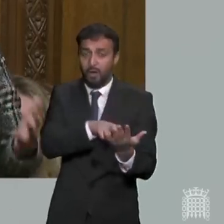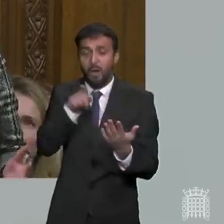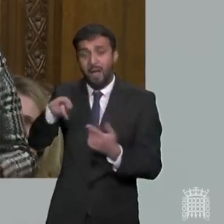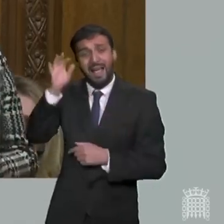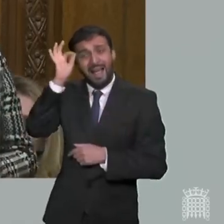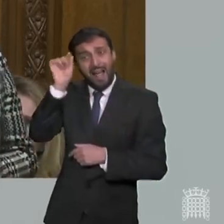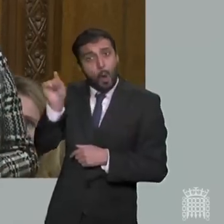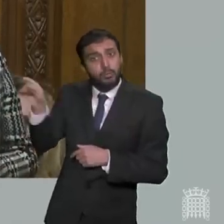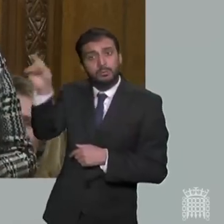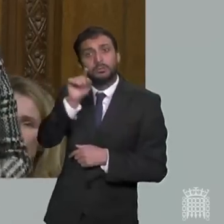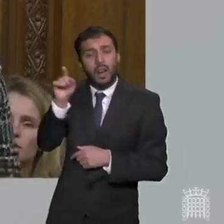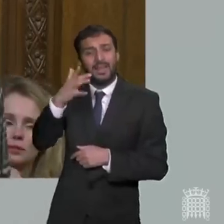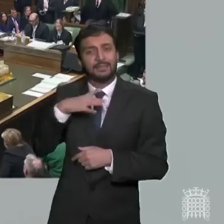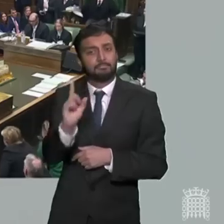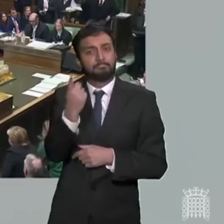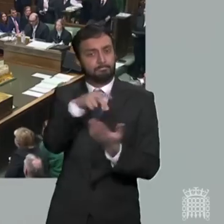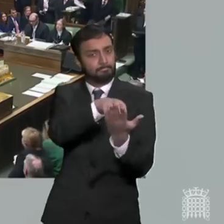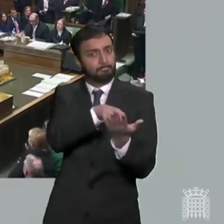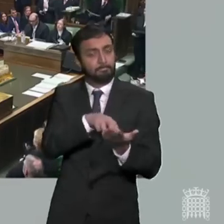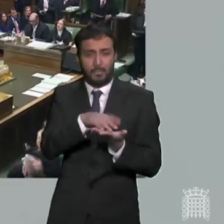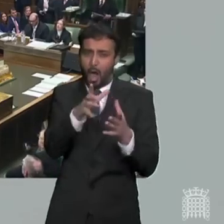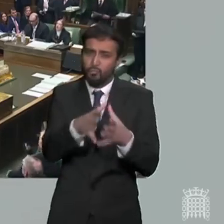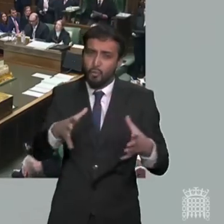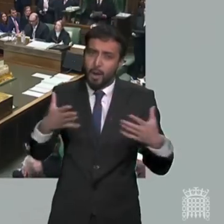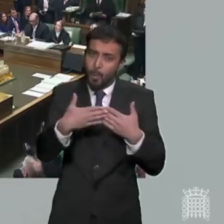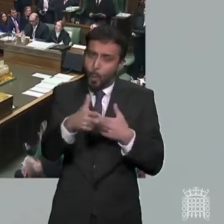properly manage this growing sector?